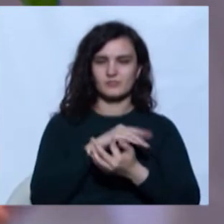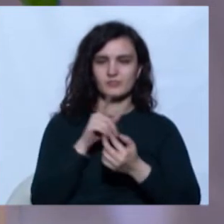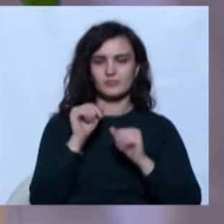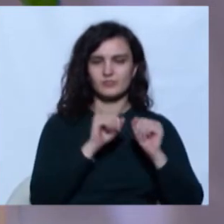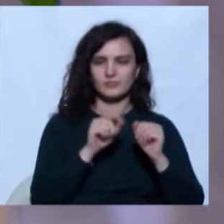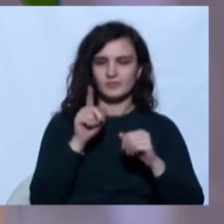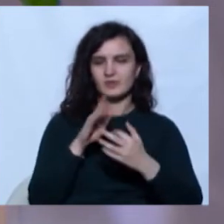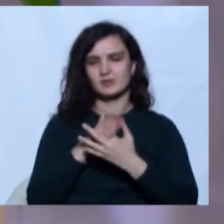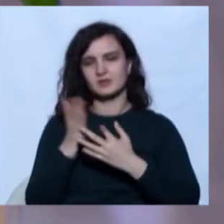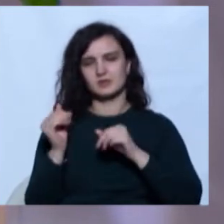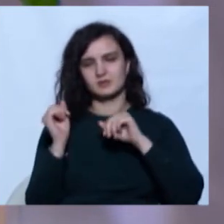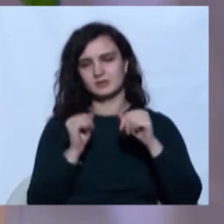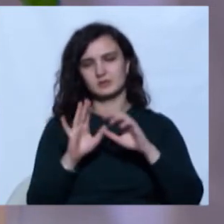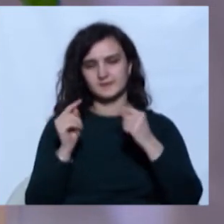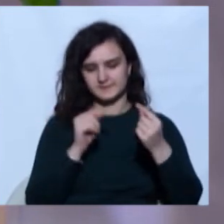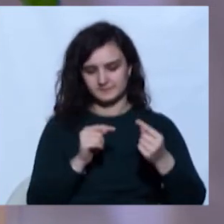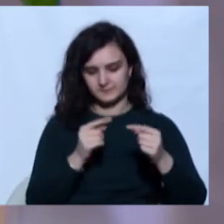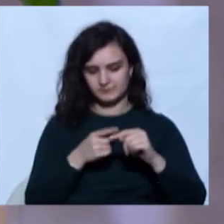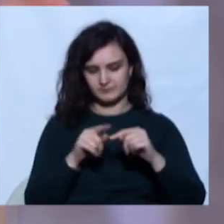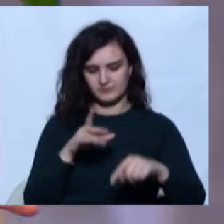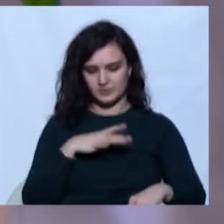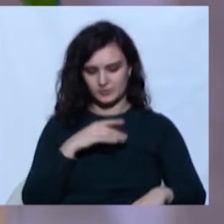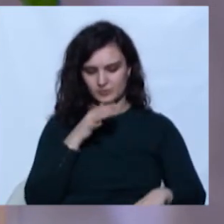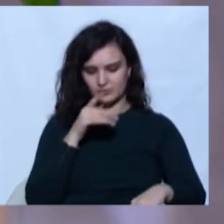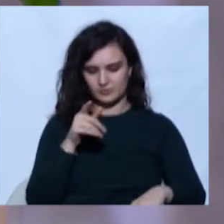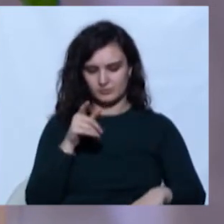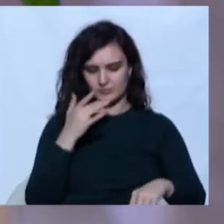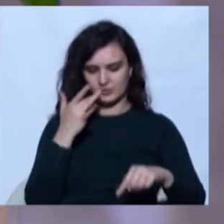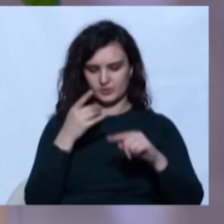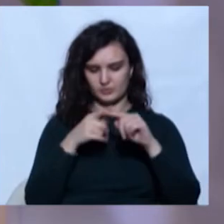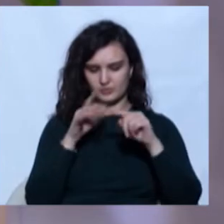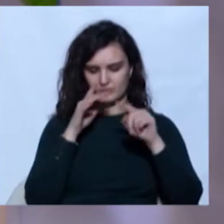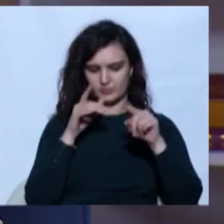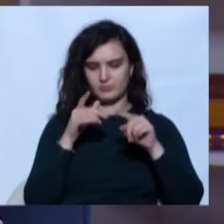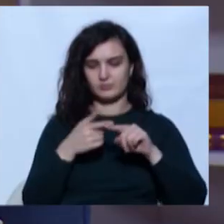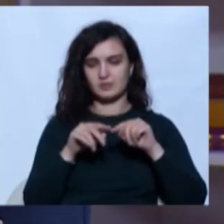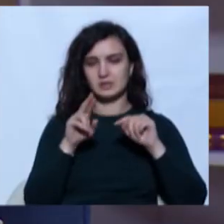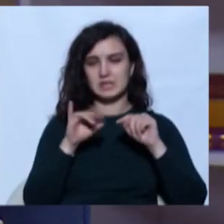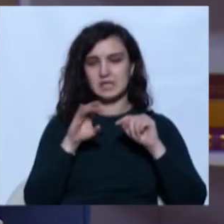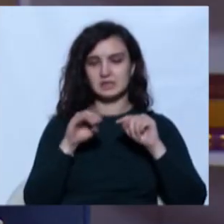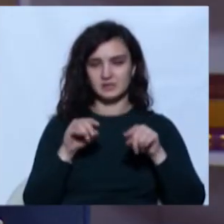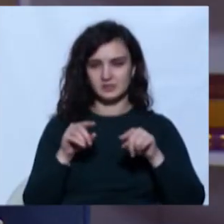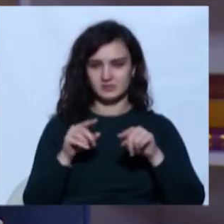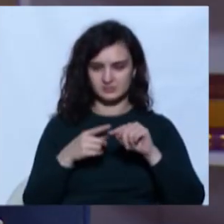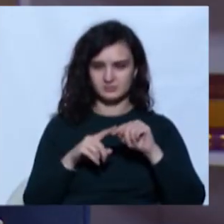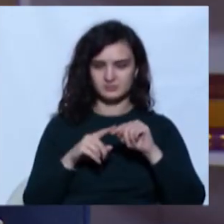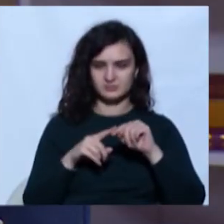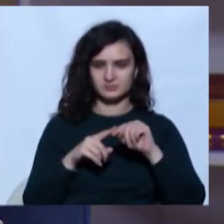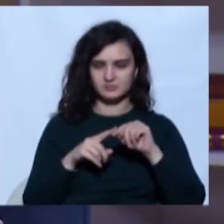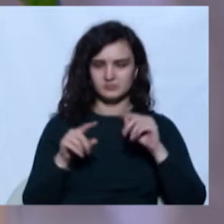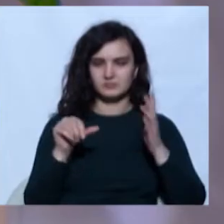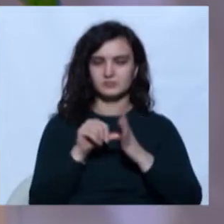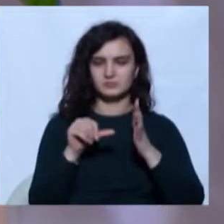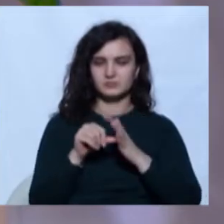or whether you were against him. It was a chaotic time, chaotic political time. Now Dantes is accused of